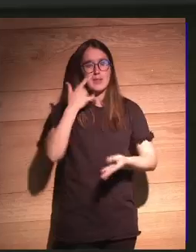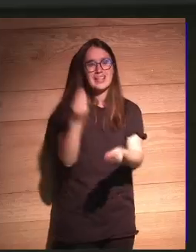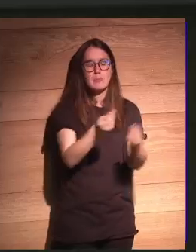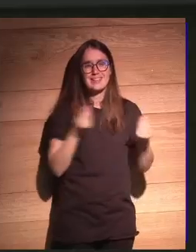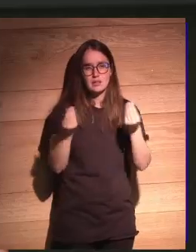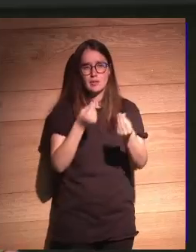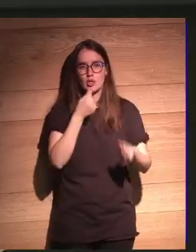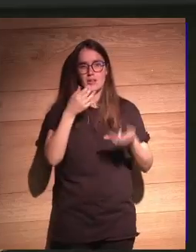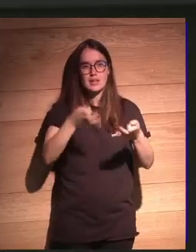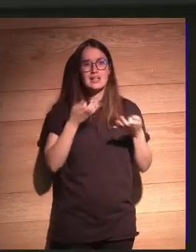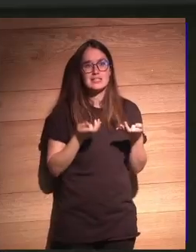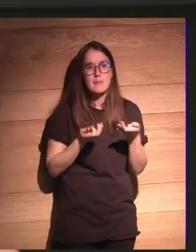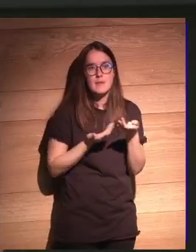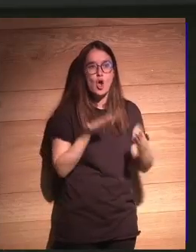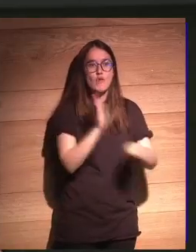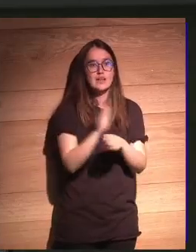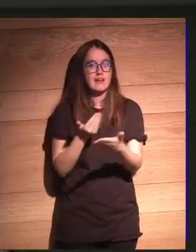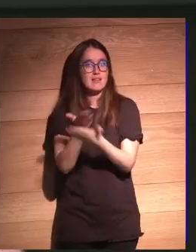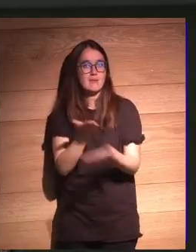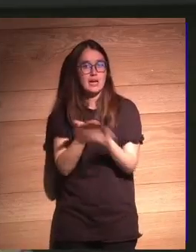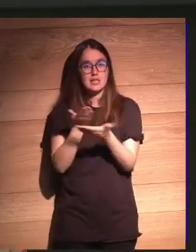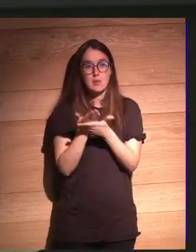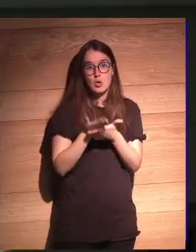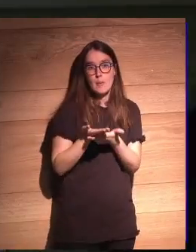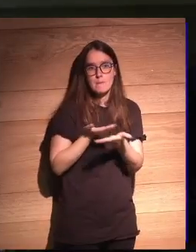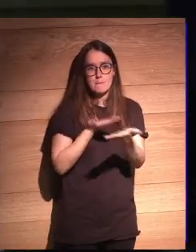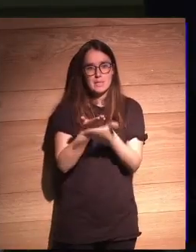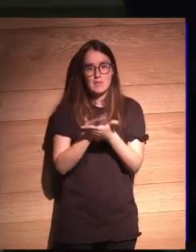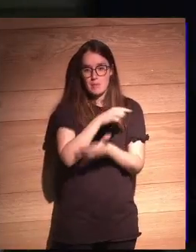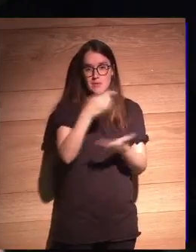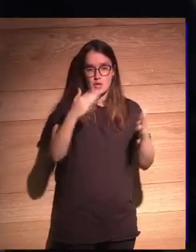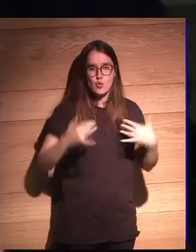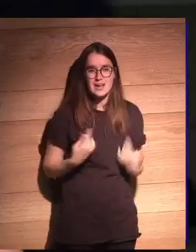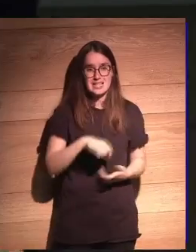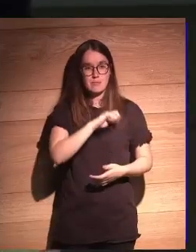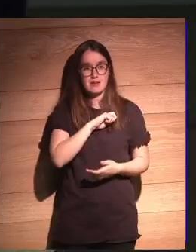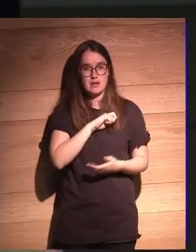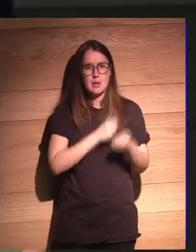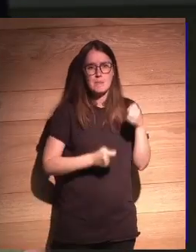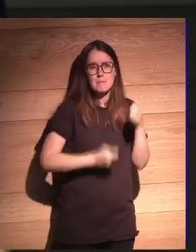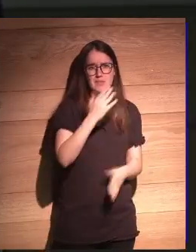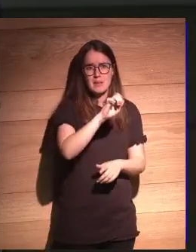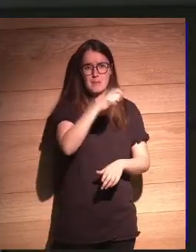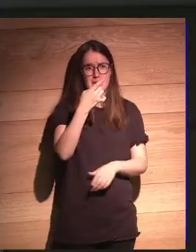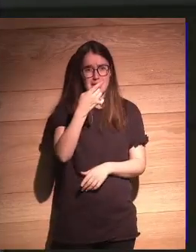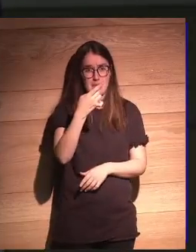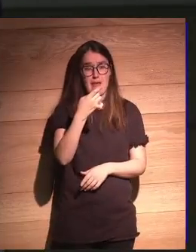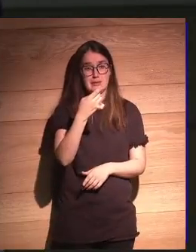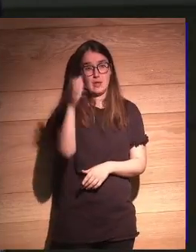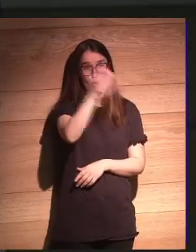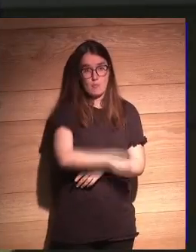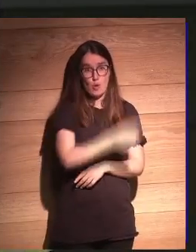that state from expectation mechanisms, the thing of supply and demand. There's no household for housing for so many people, and we